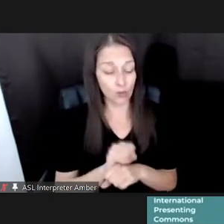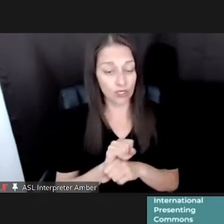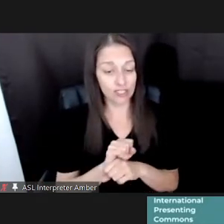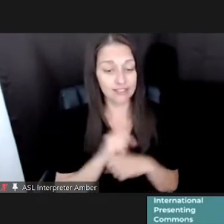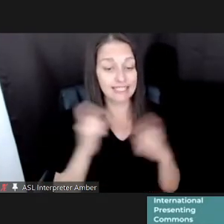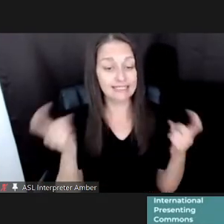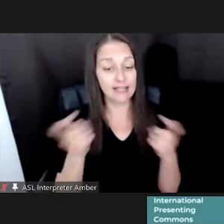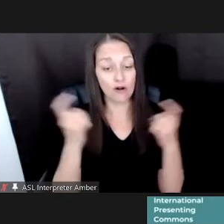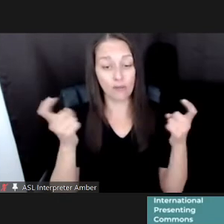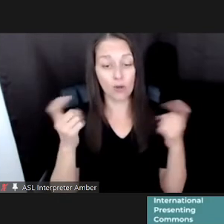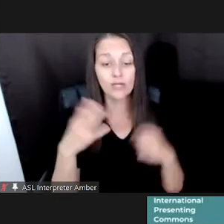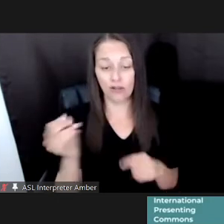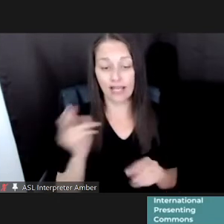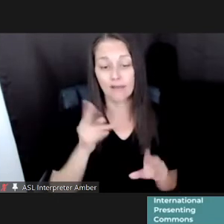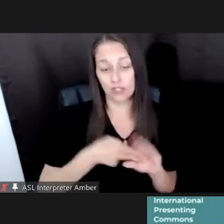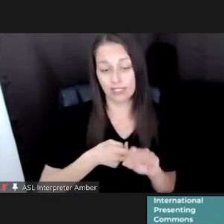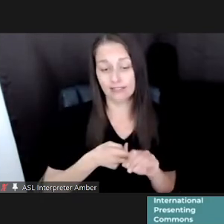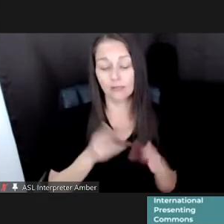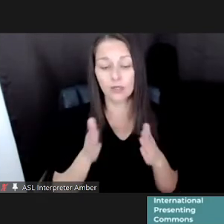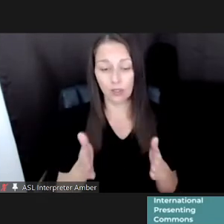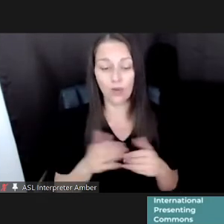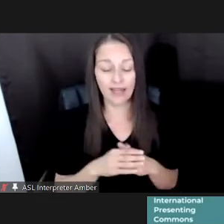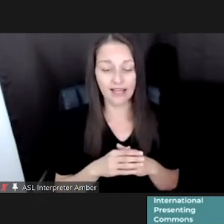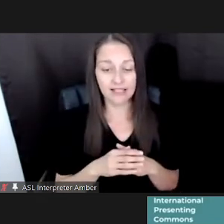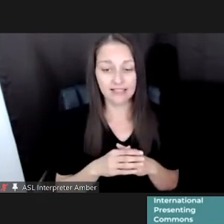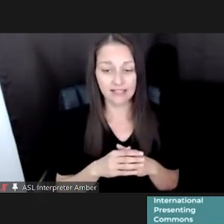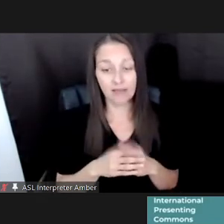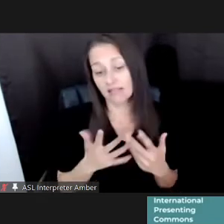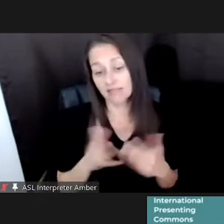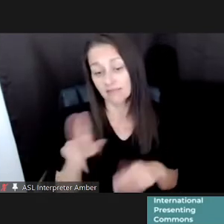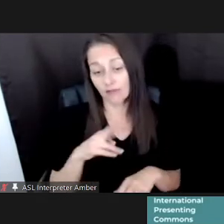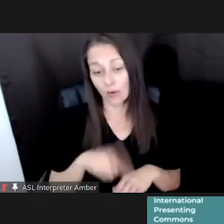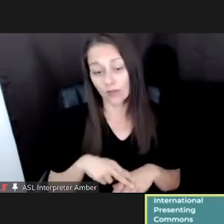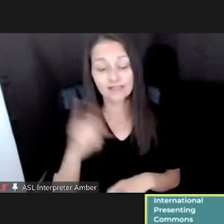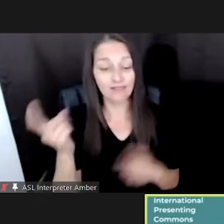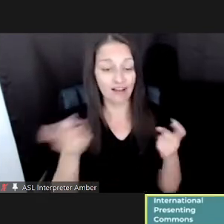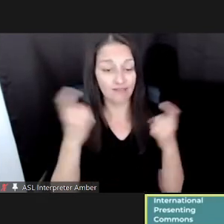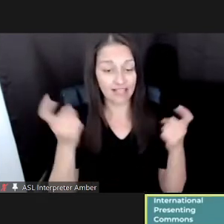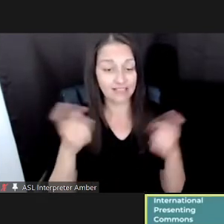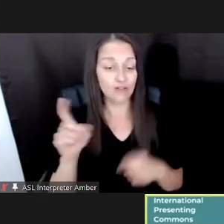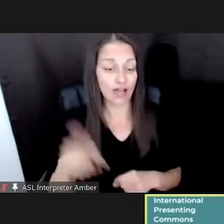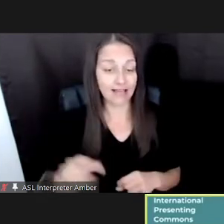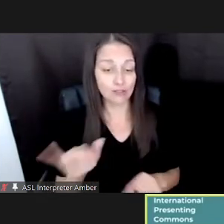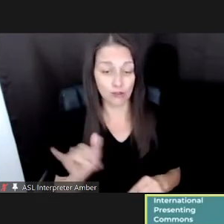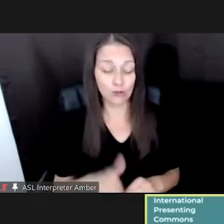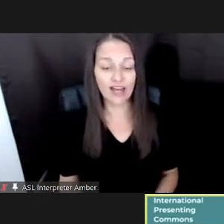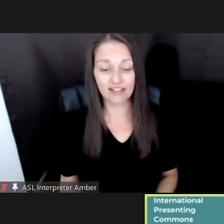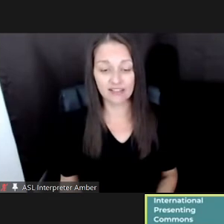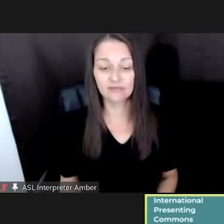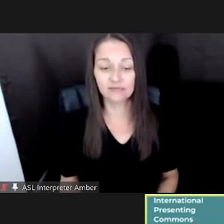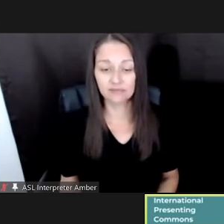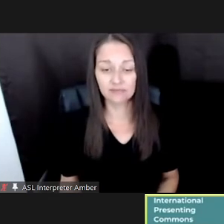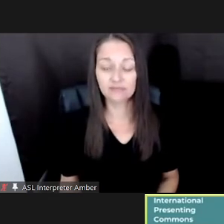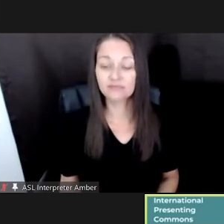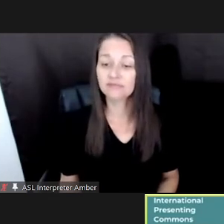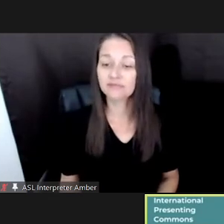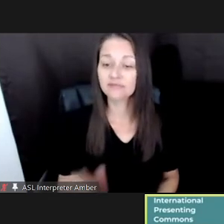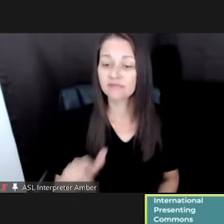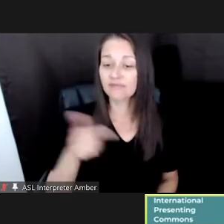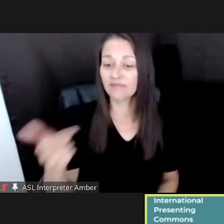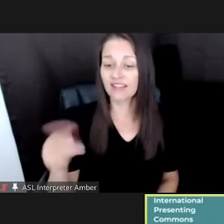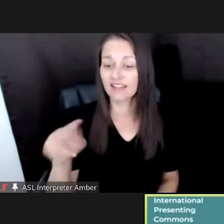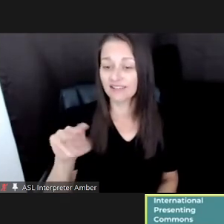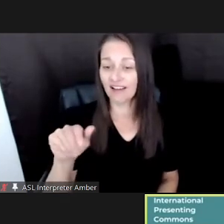ways. That's one example. Of course, a festival has to. Wonderful. Mark, how about you, Mark